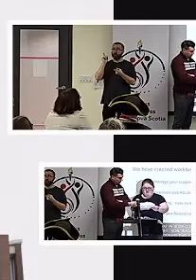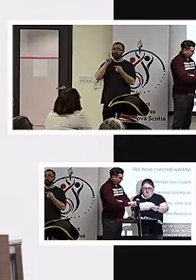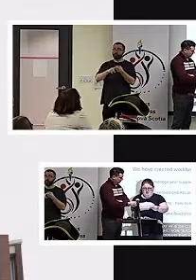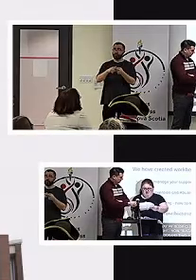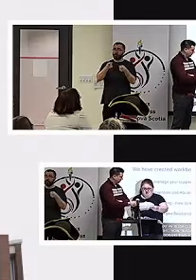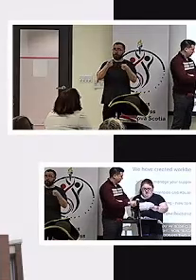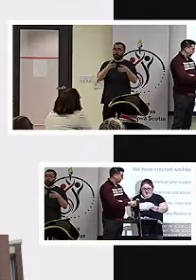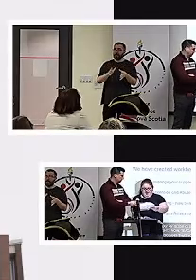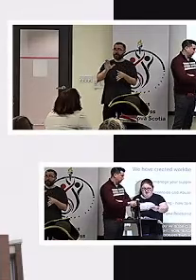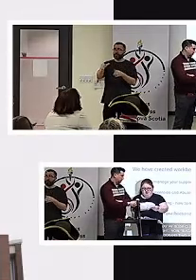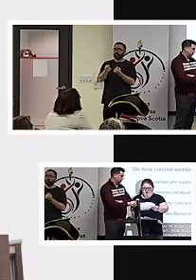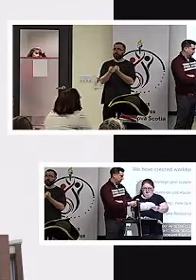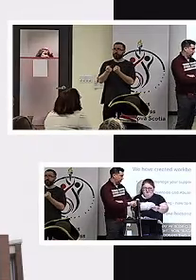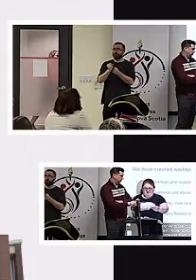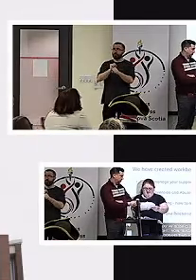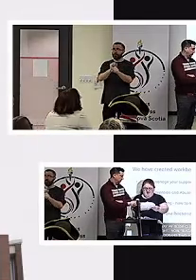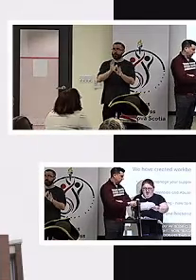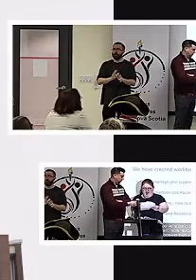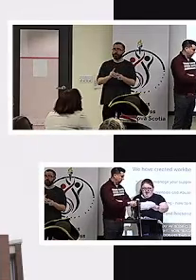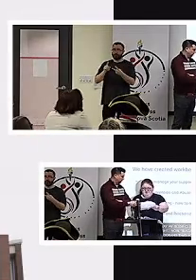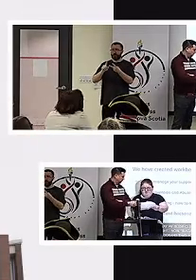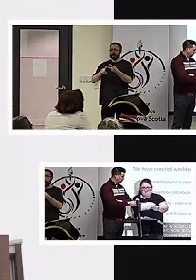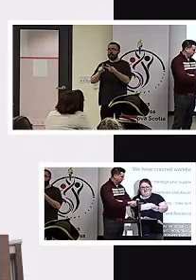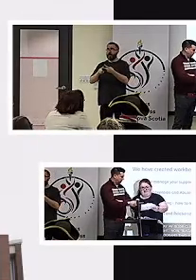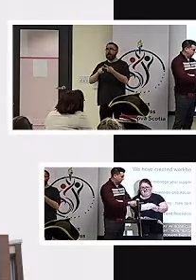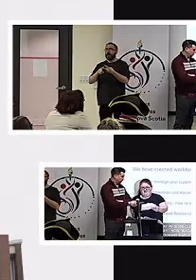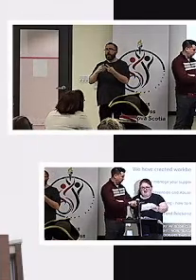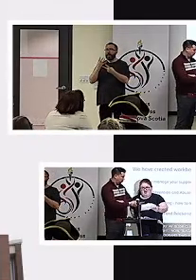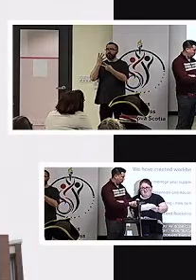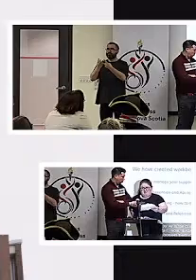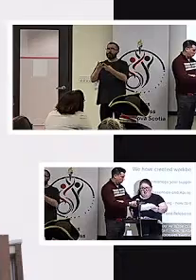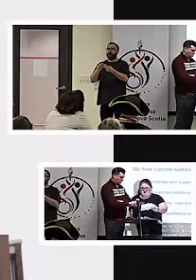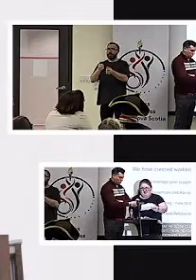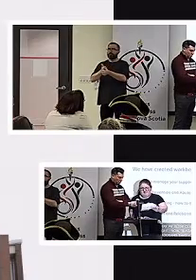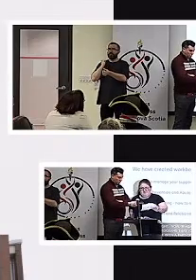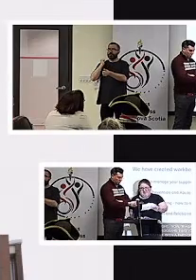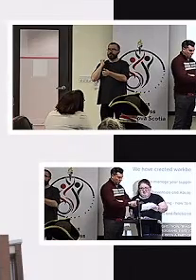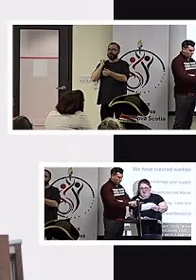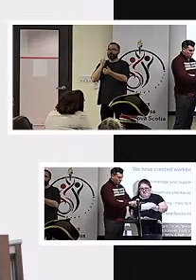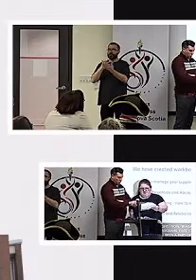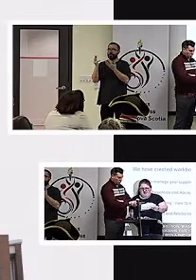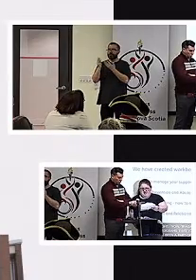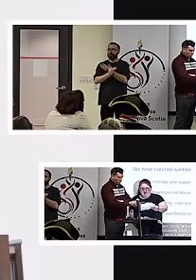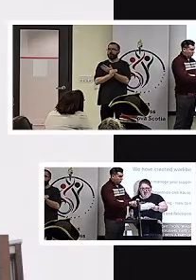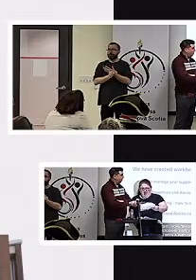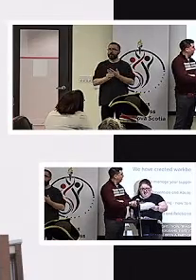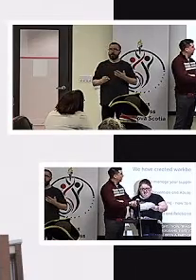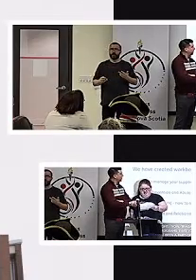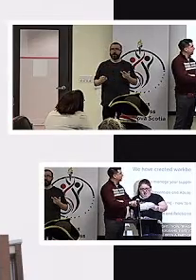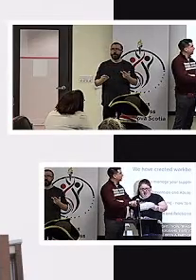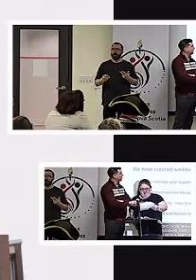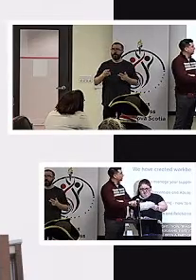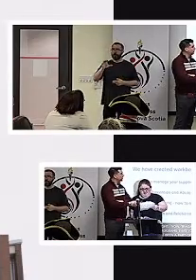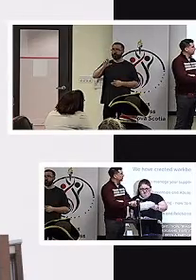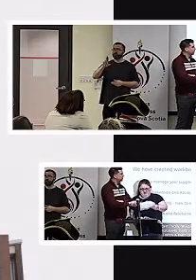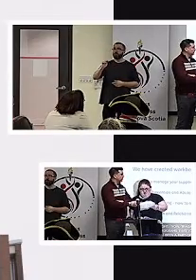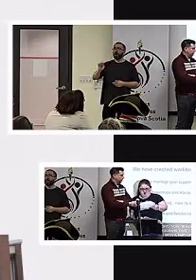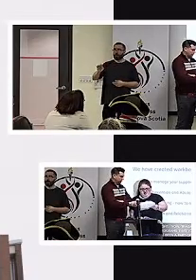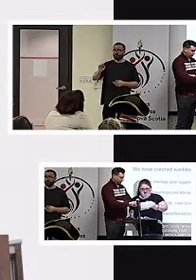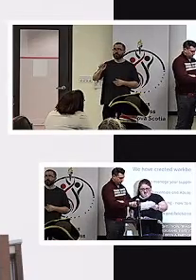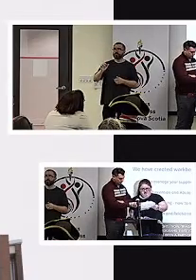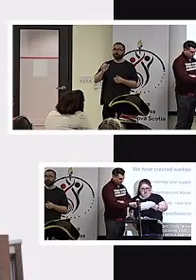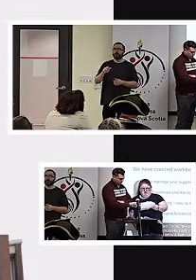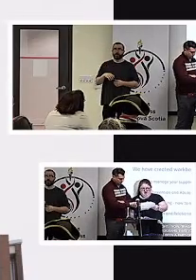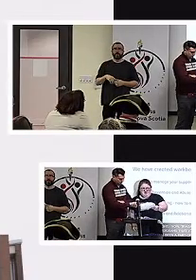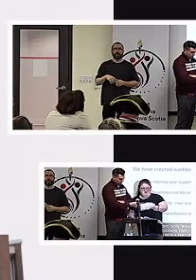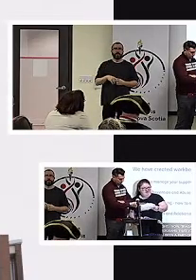manage your support workers and a crime prevention and abuse prevention project grant actually. And so I was able to work on